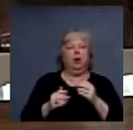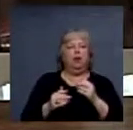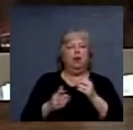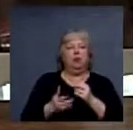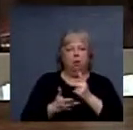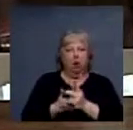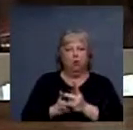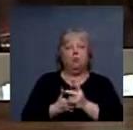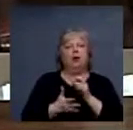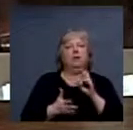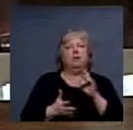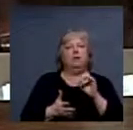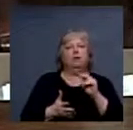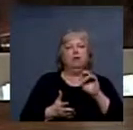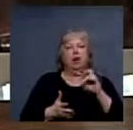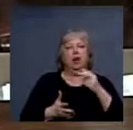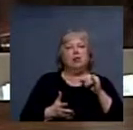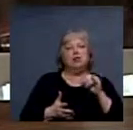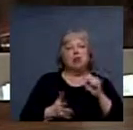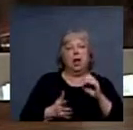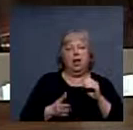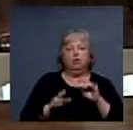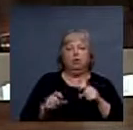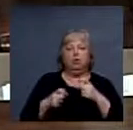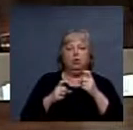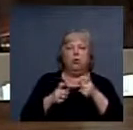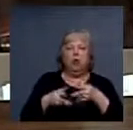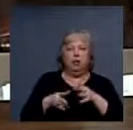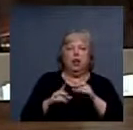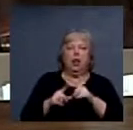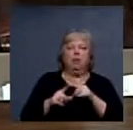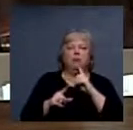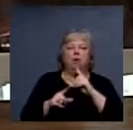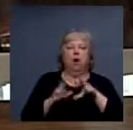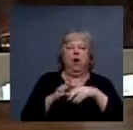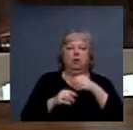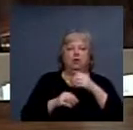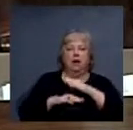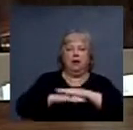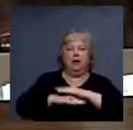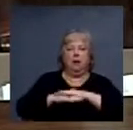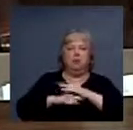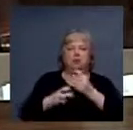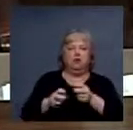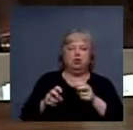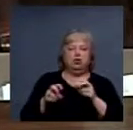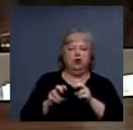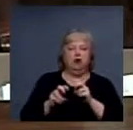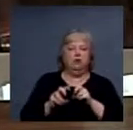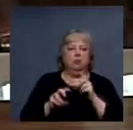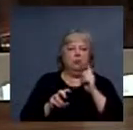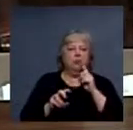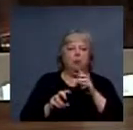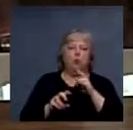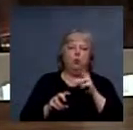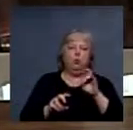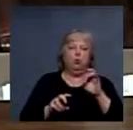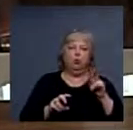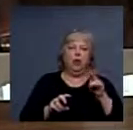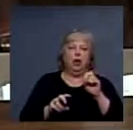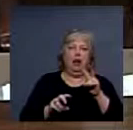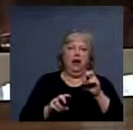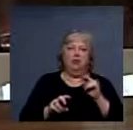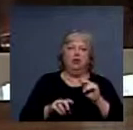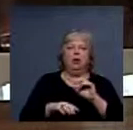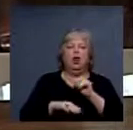city right-of-way for the placement of restaurant tables and other items for the exclusive use of Raduno Brick Oven located at